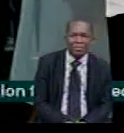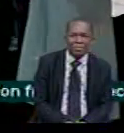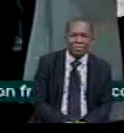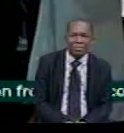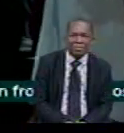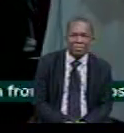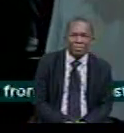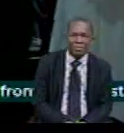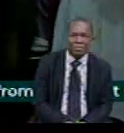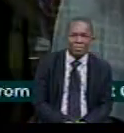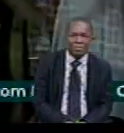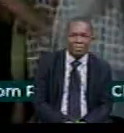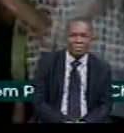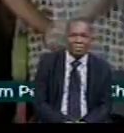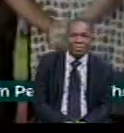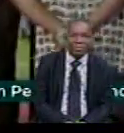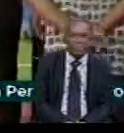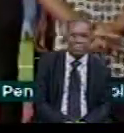the Lord this morning.